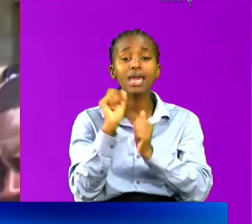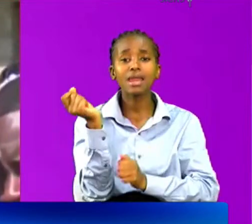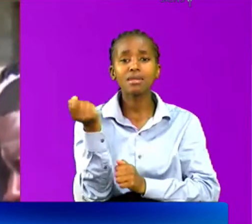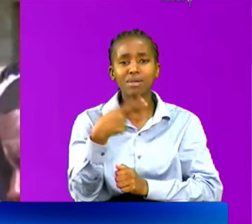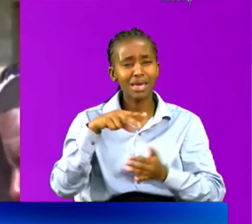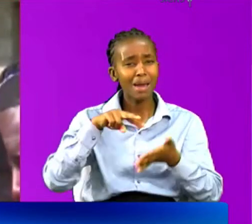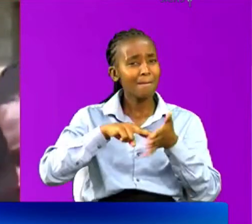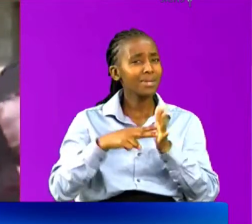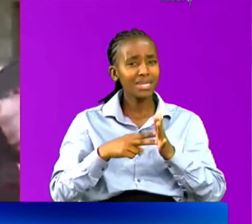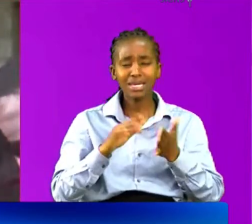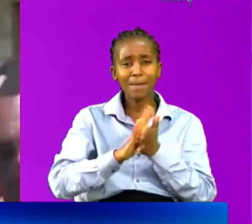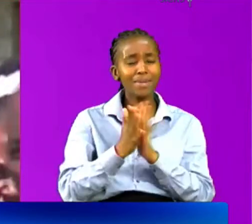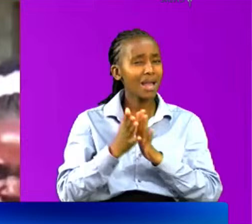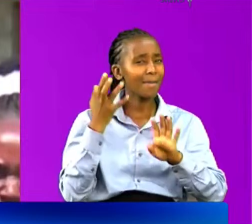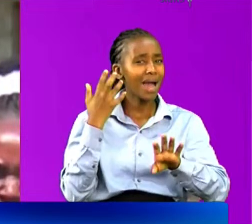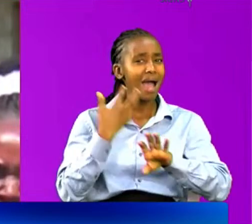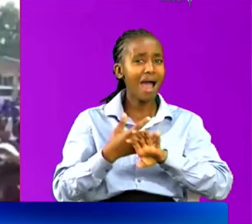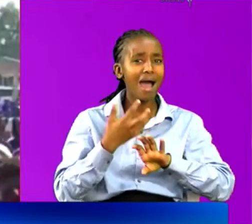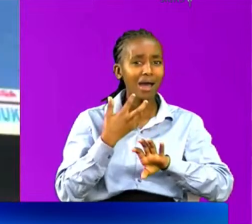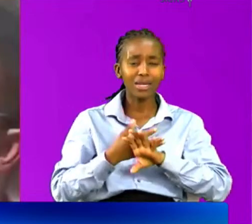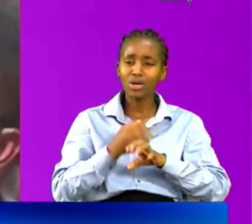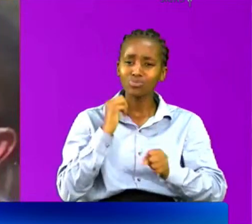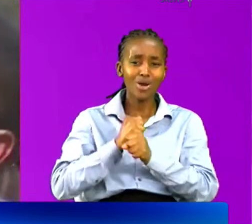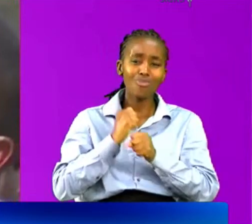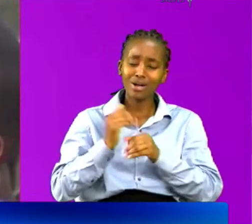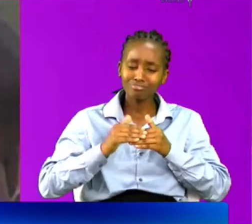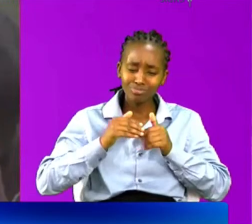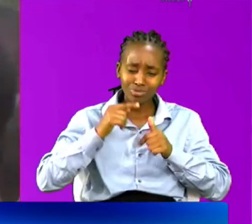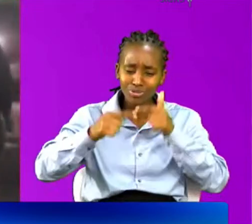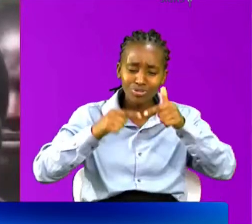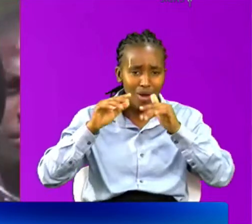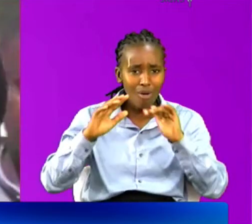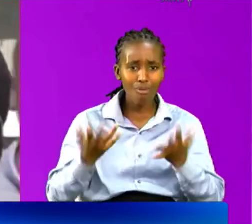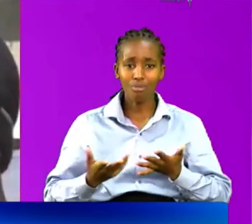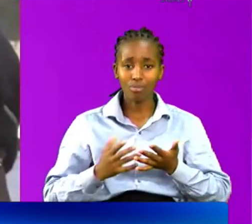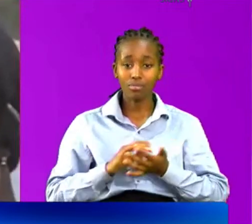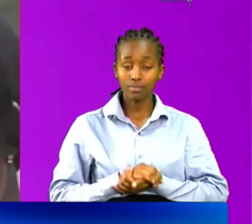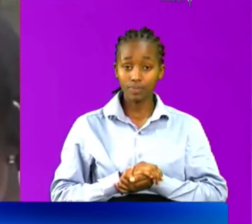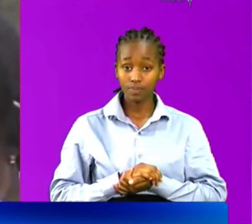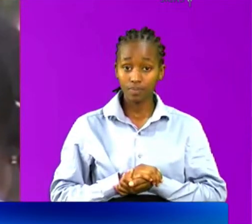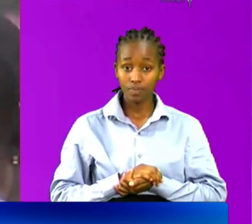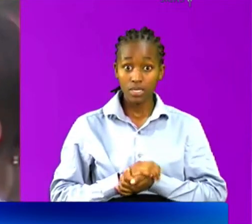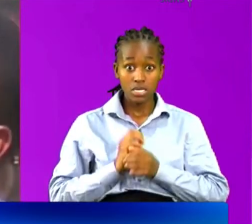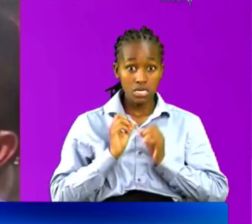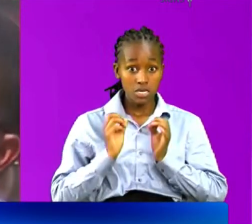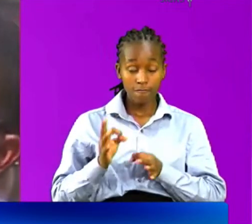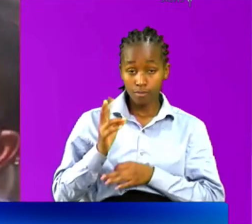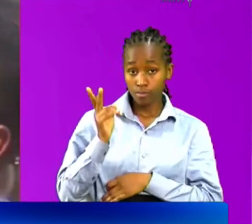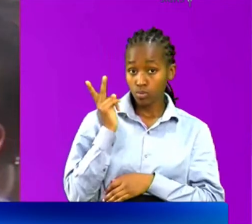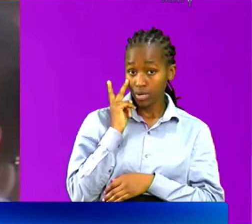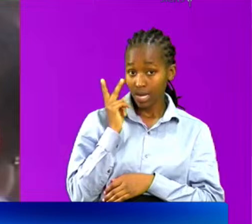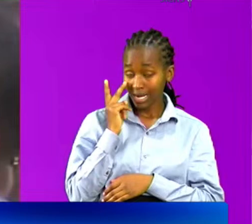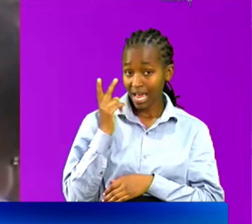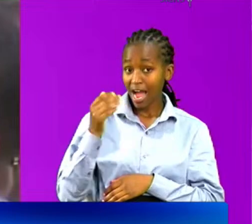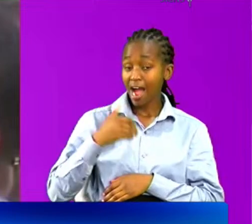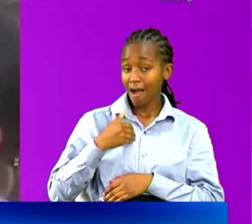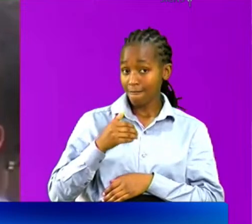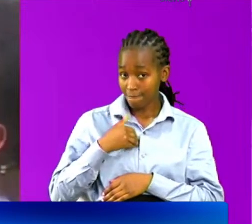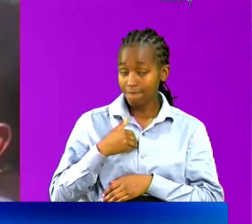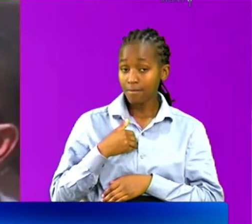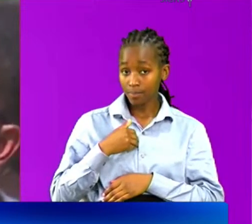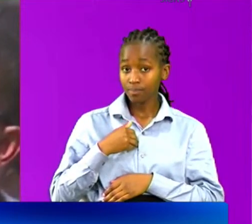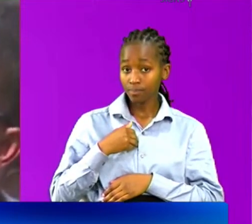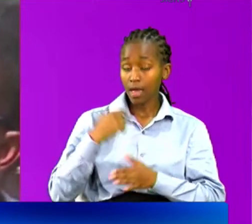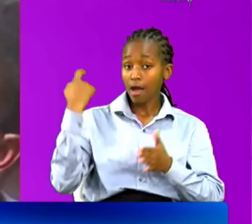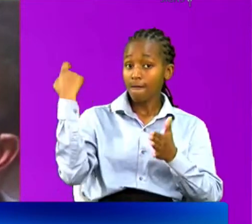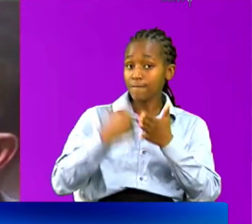spirit, our morale ya kufanya kazi. There is a pile up of penalties and fines that have not been